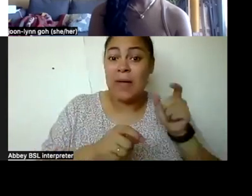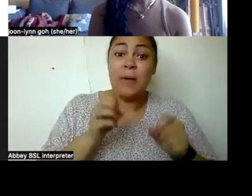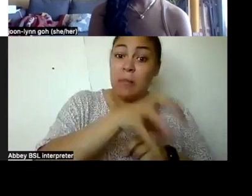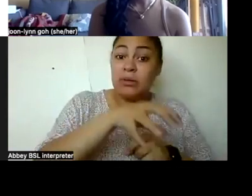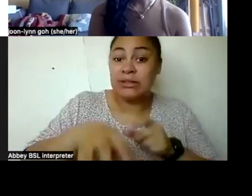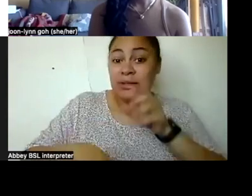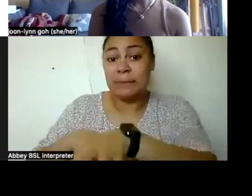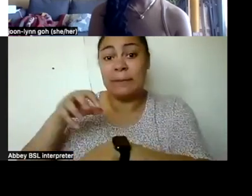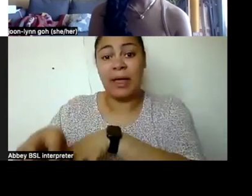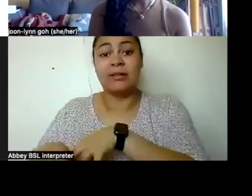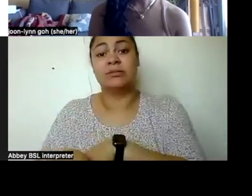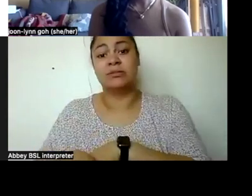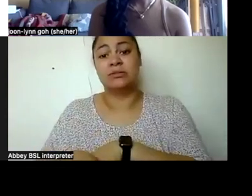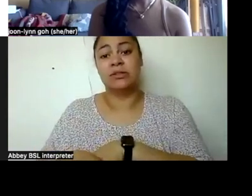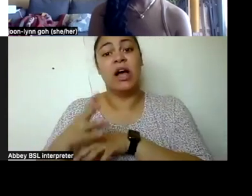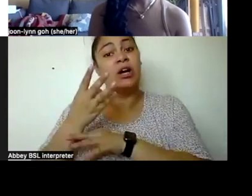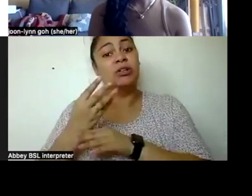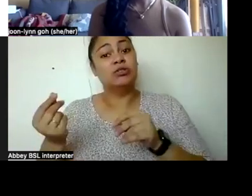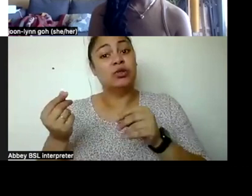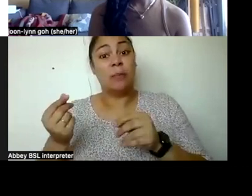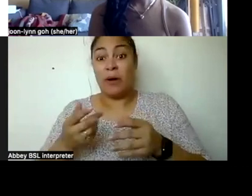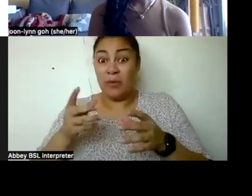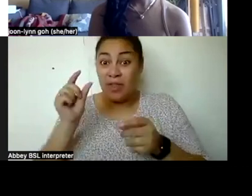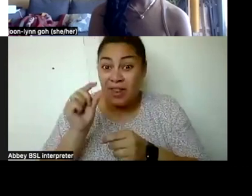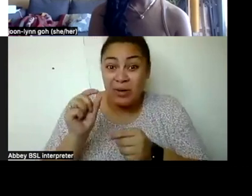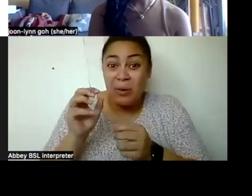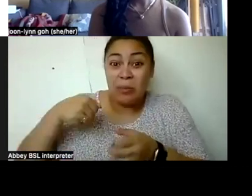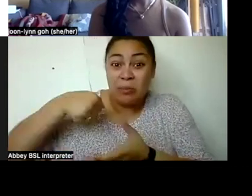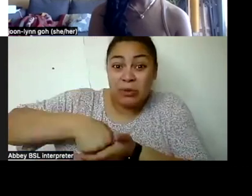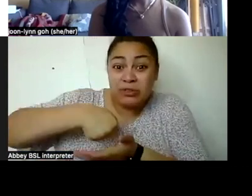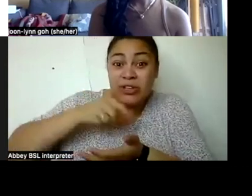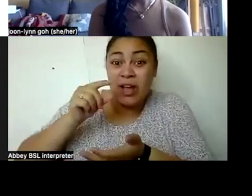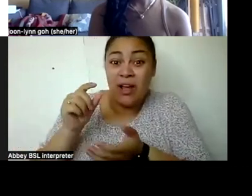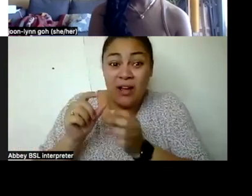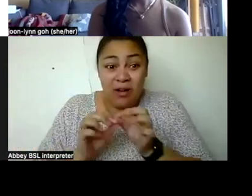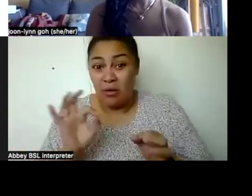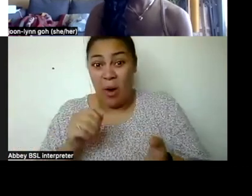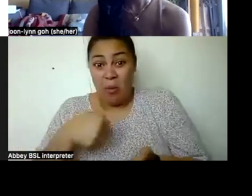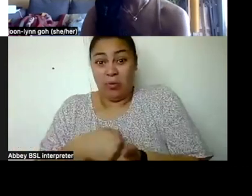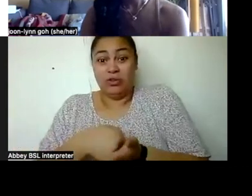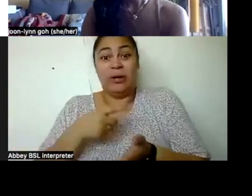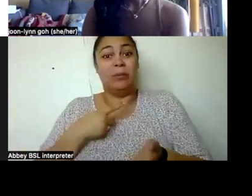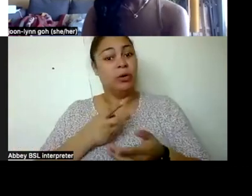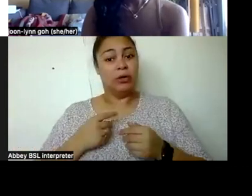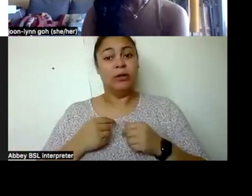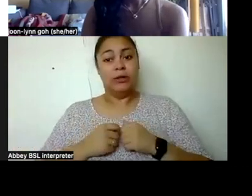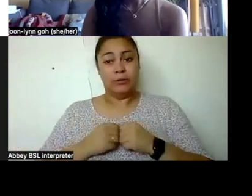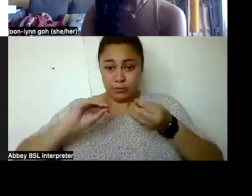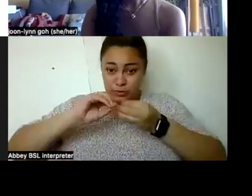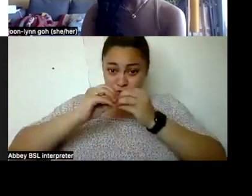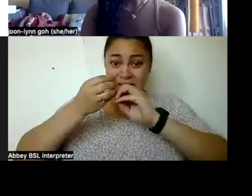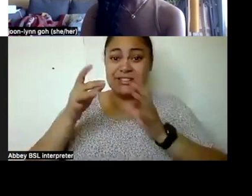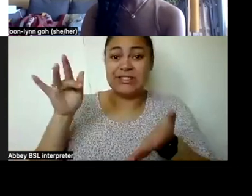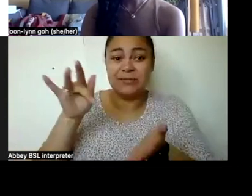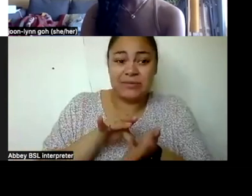some of those are being done with little to no budget as well. You know, we are a creative sector and we really, you know, a lot of organisations